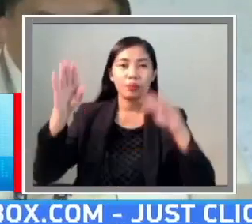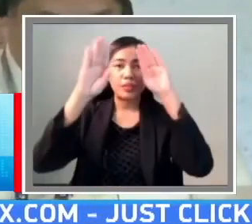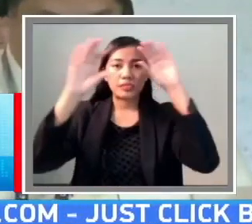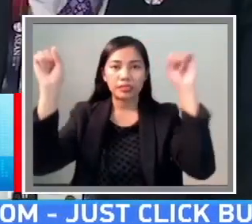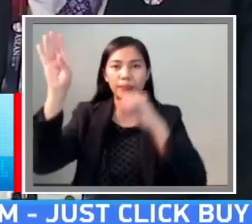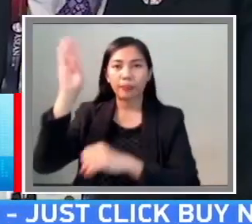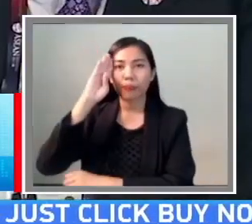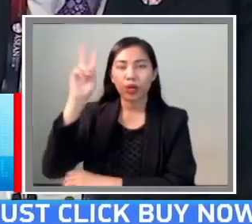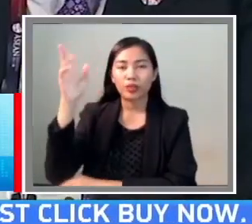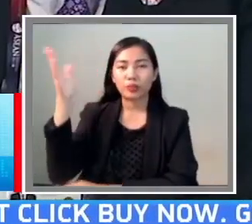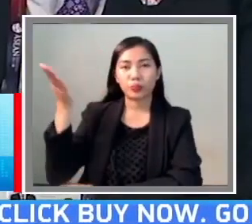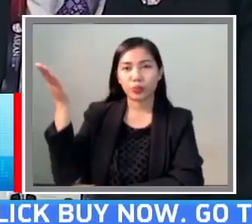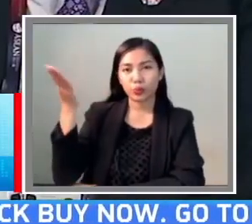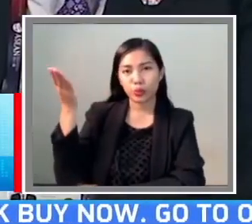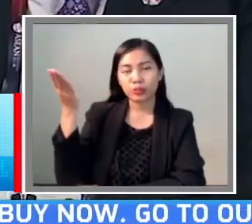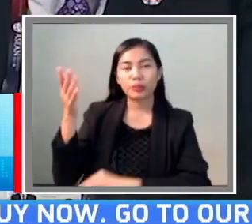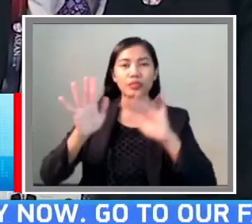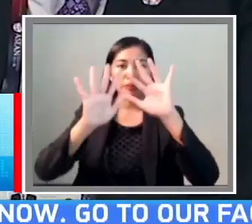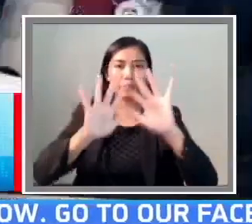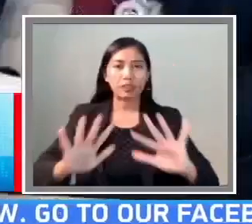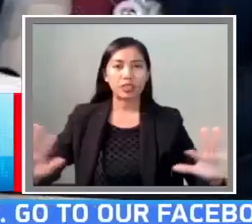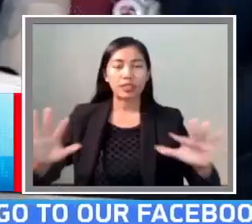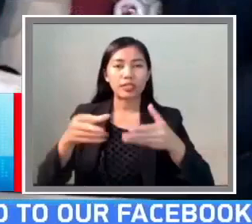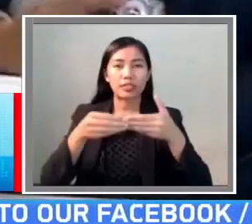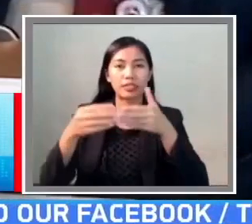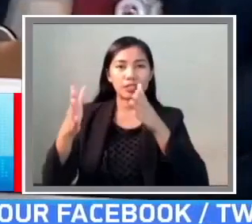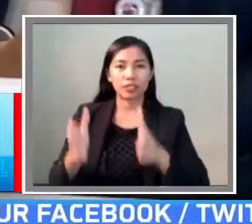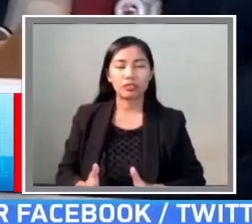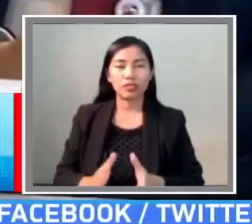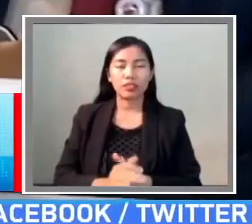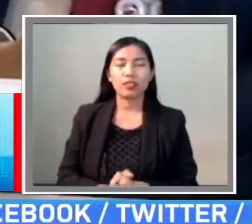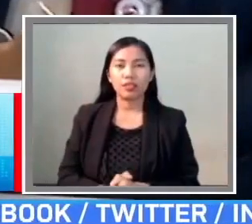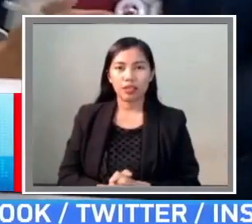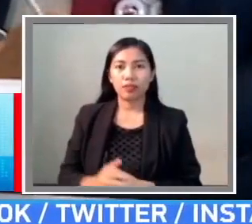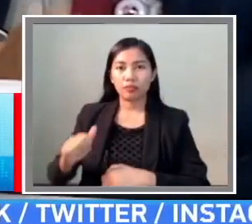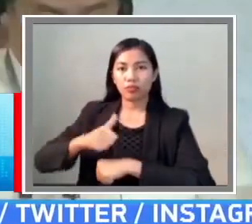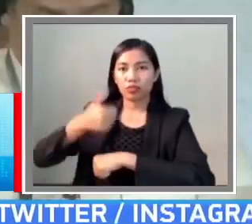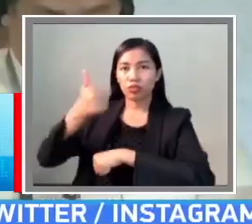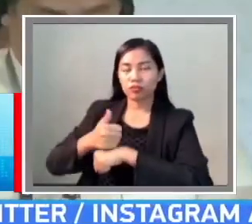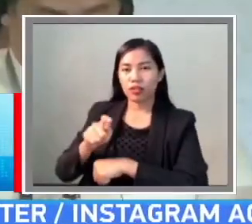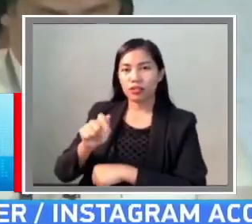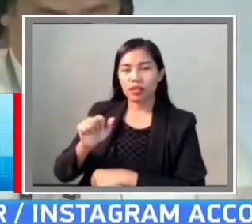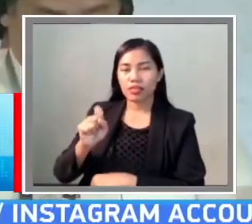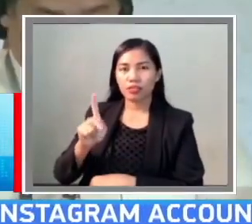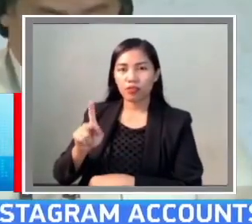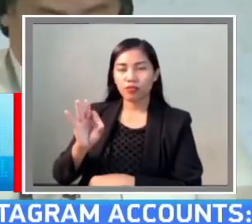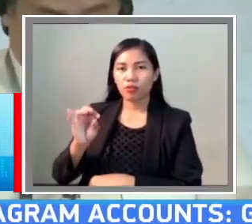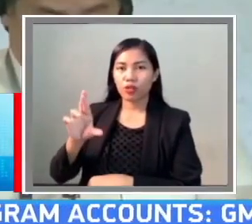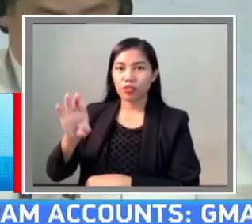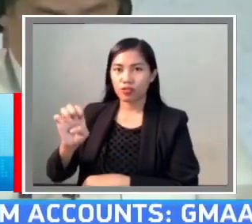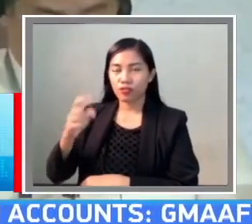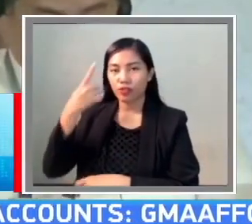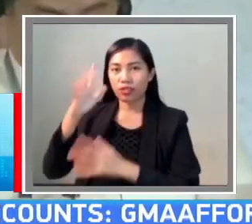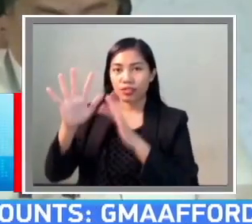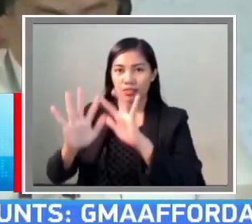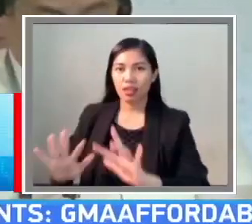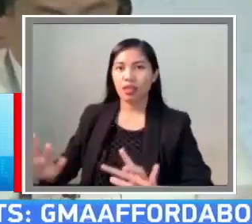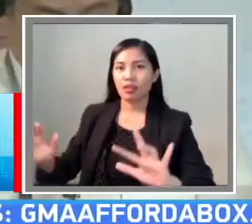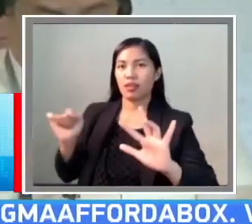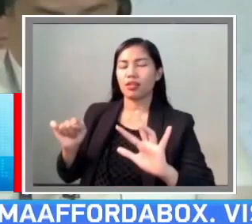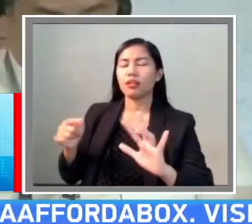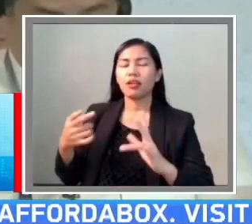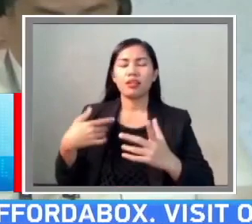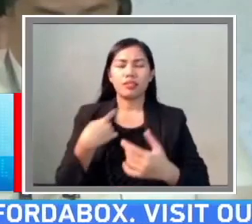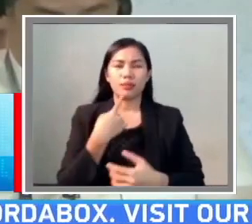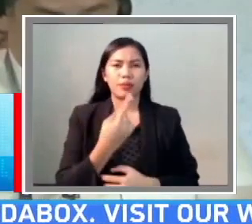Leaders Interface with a High-Level Task Force on the ASEAN Community's Post-2025 Vision, iginiit niya ang pangangailangang makapagpasya